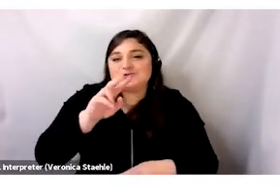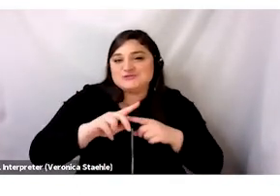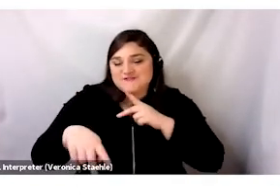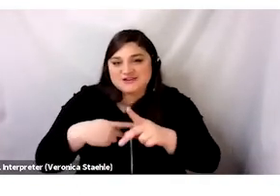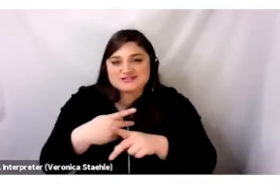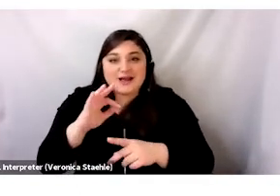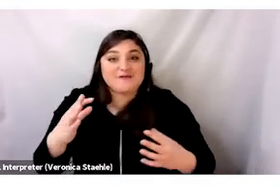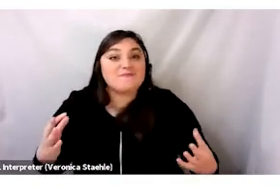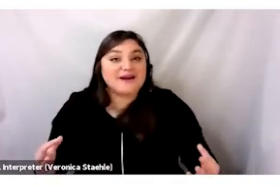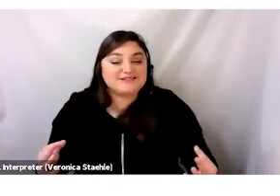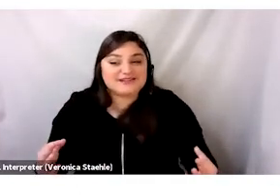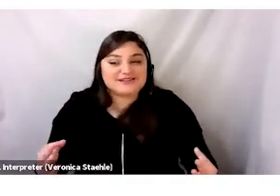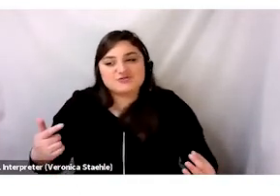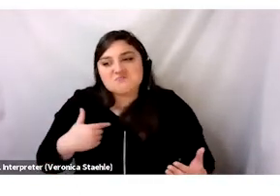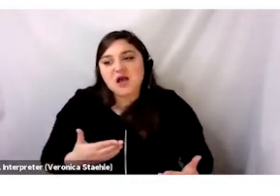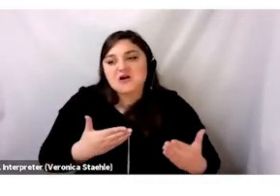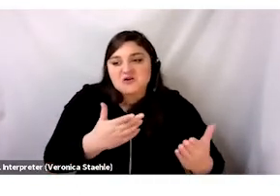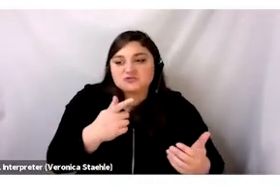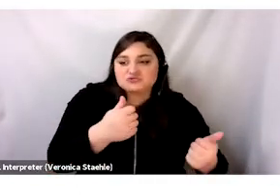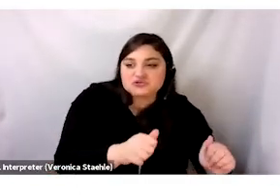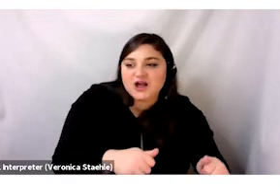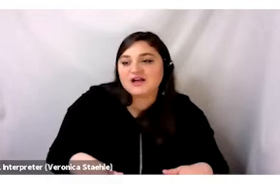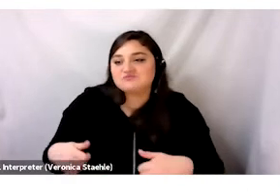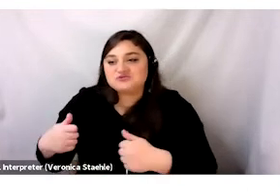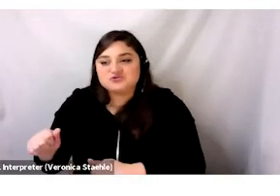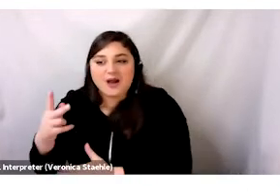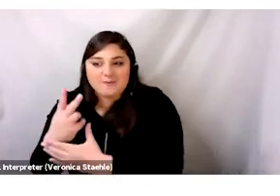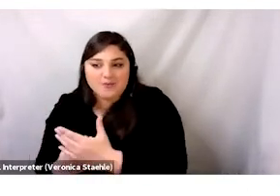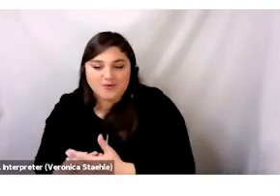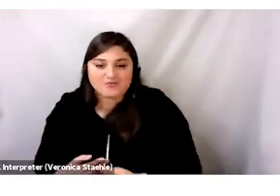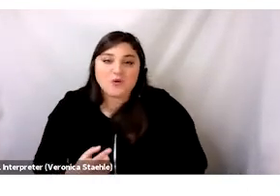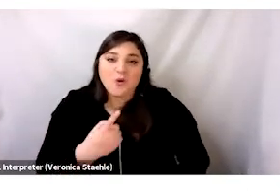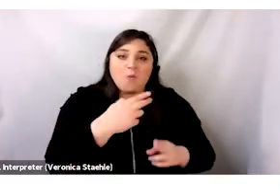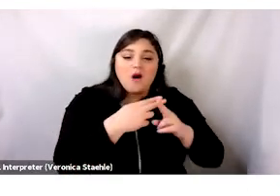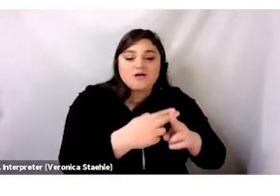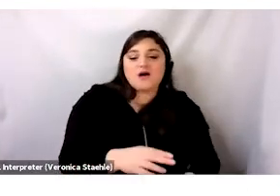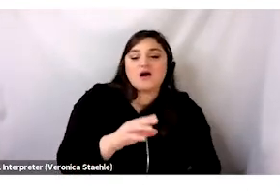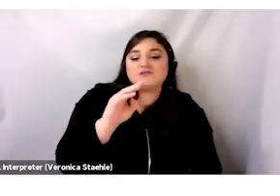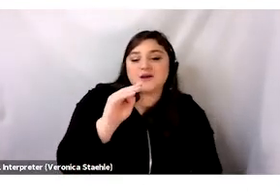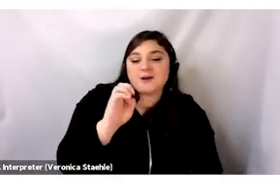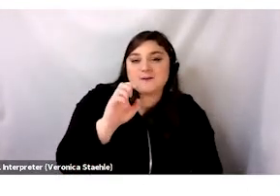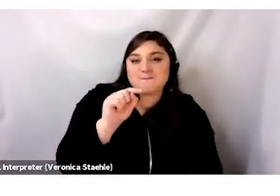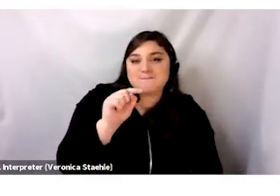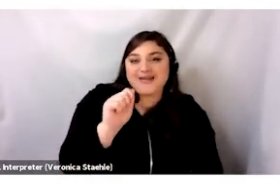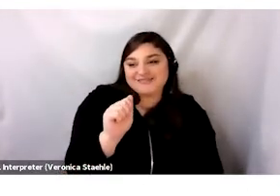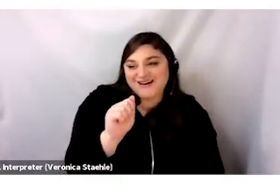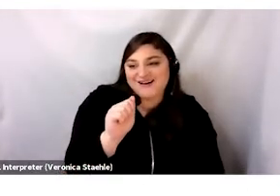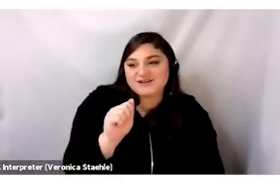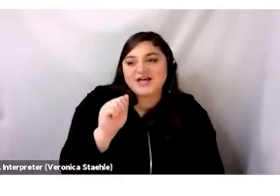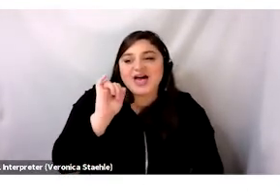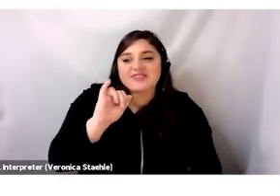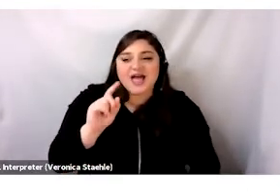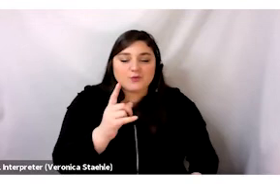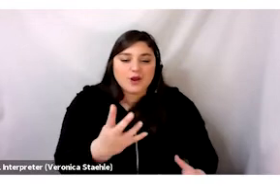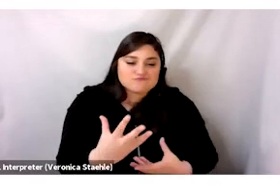and I invite you to try them both. One is the metta meditation, which is all about cultivating compassion and